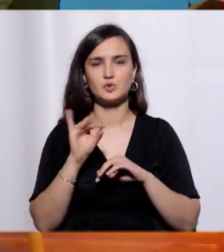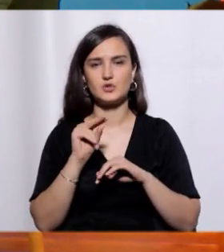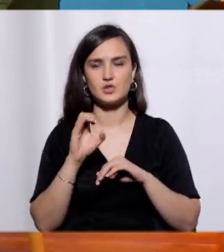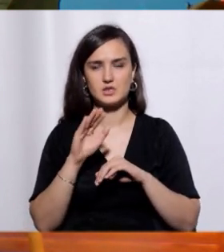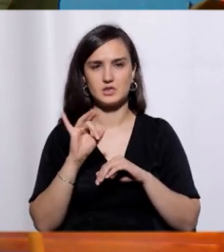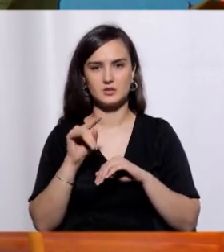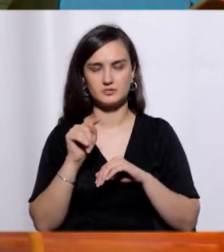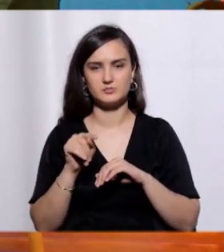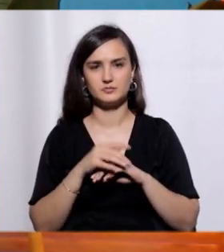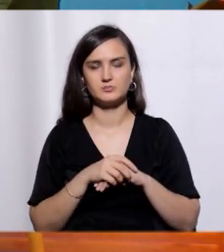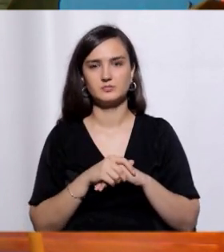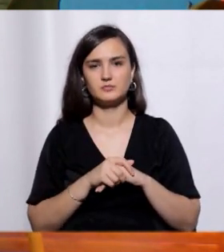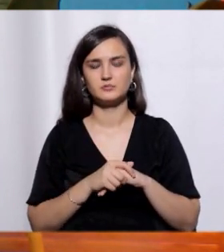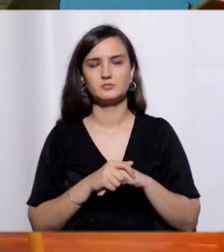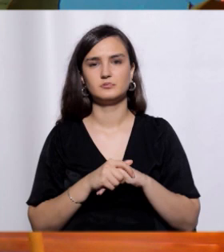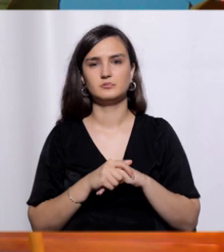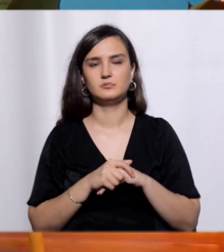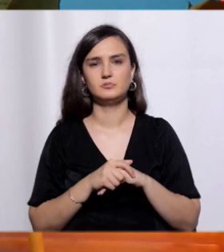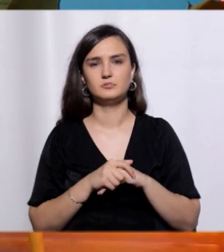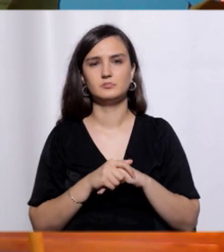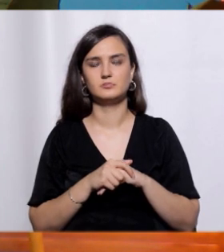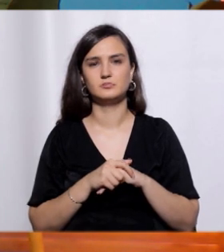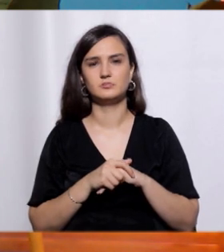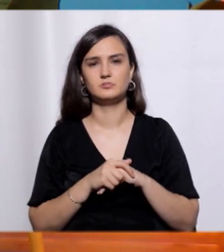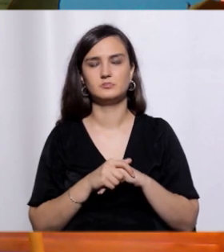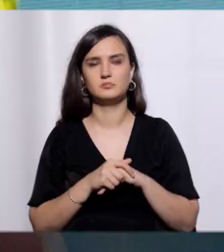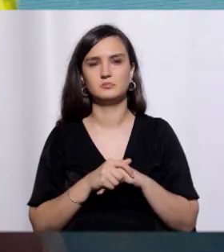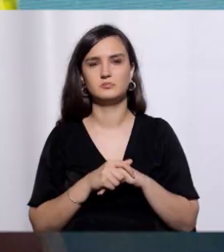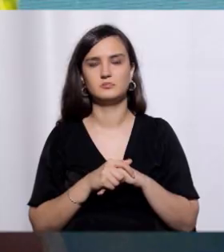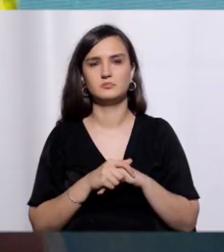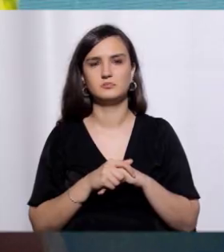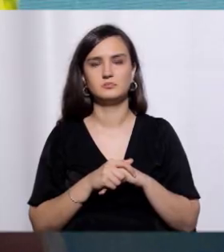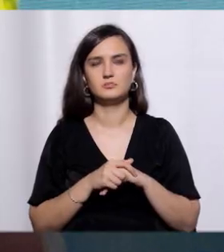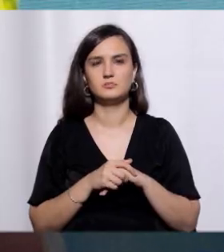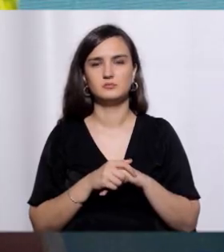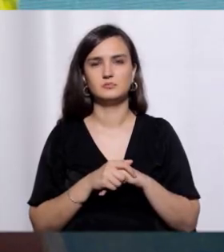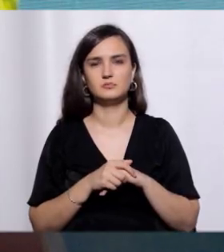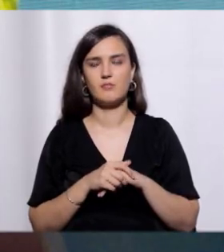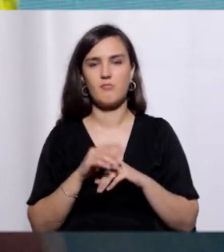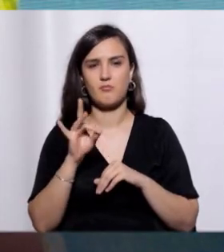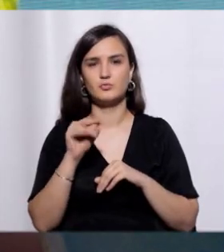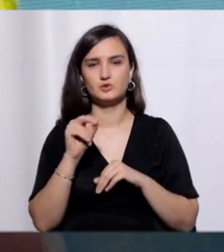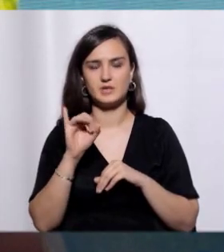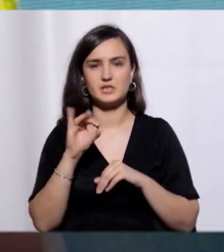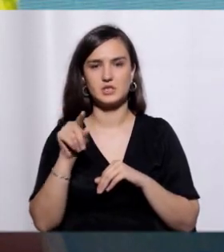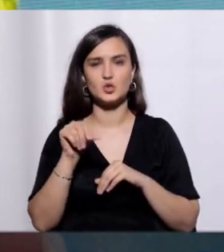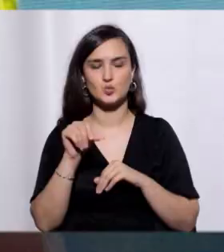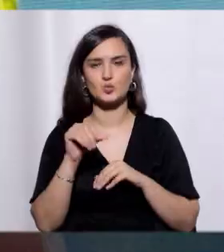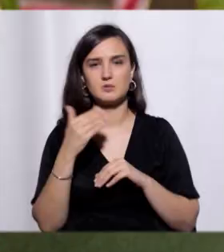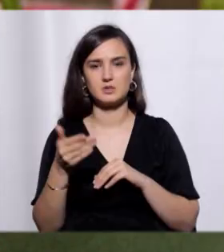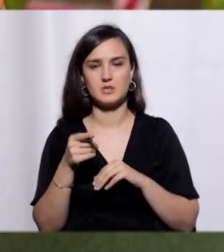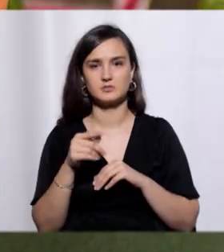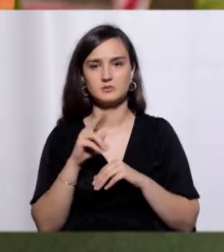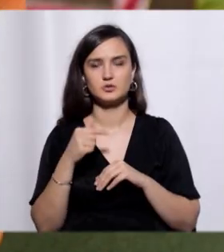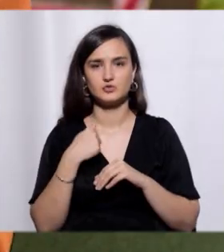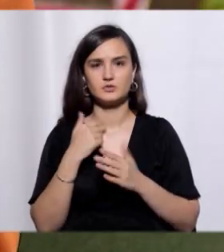Rochester, and cruel relatives, and the dark past to Rochester as well. Yes,